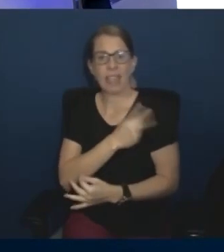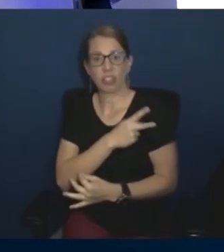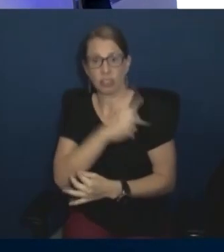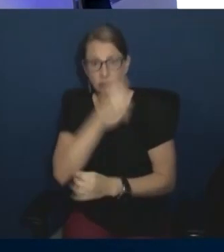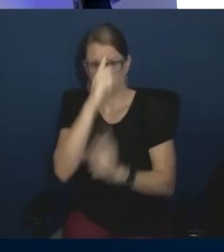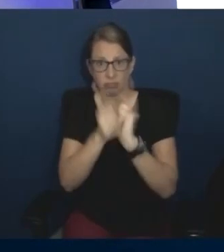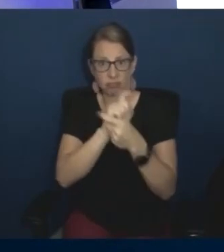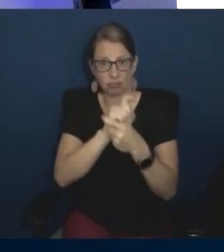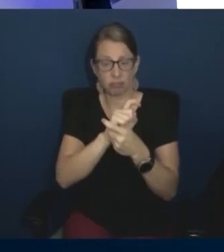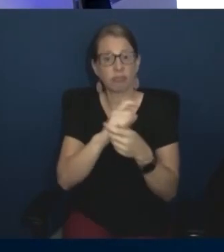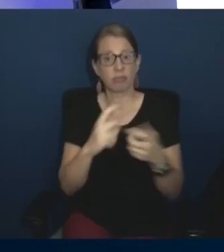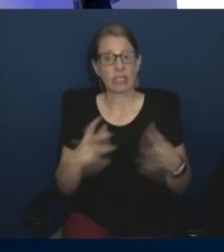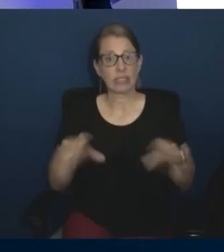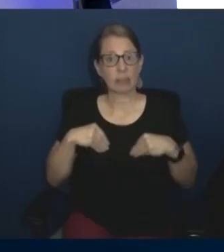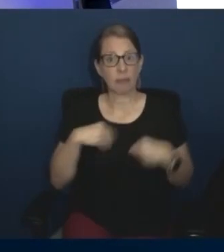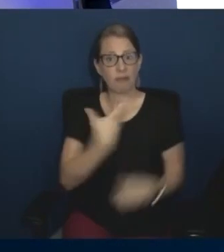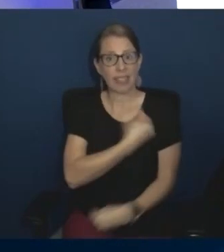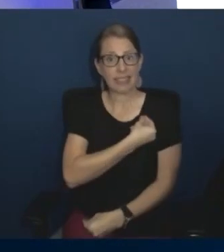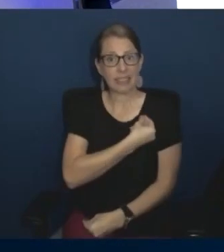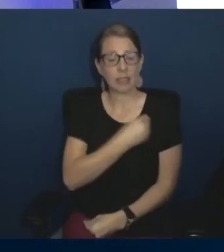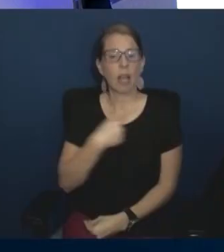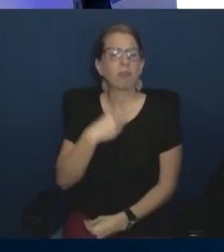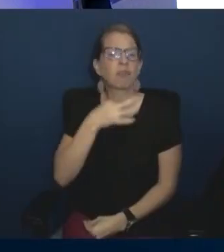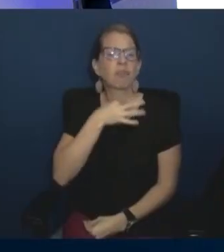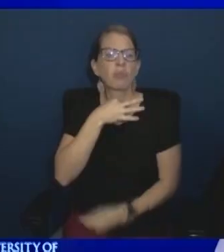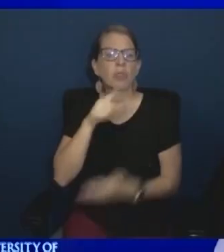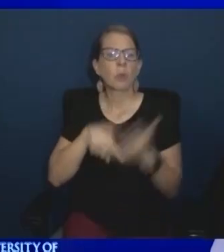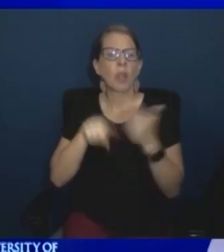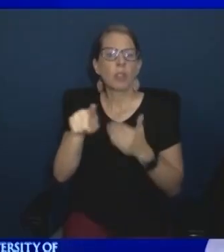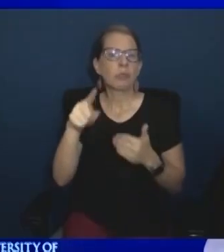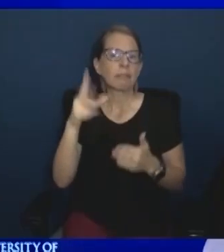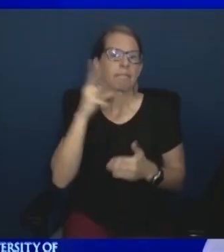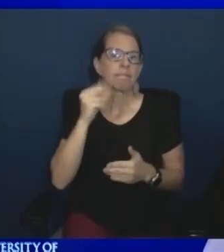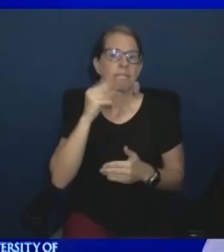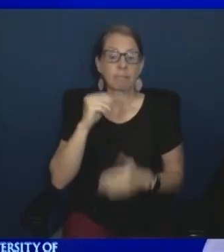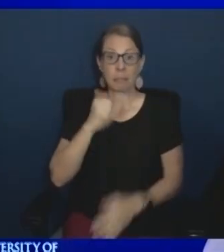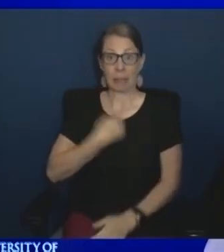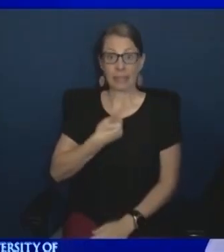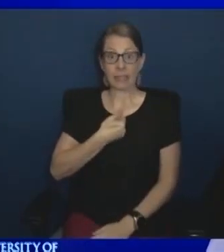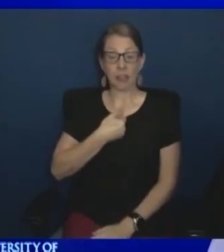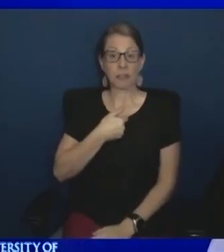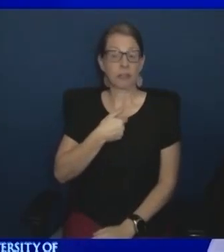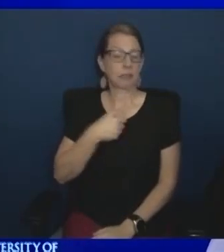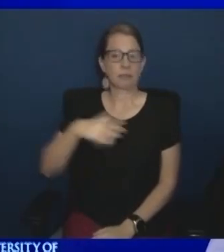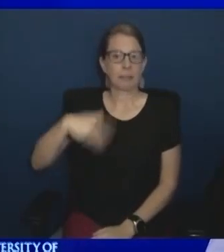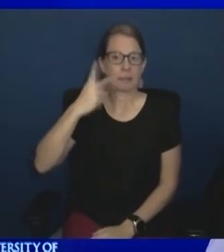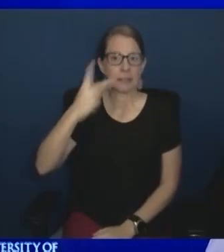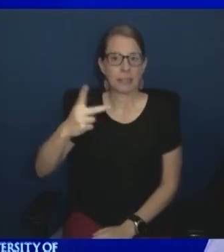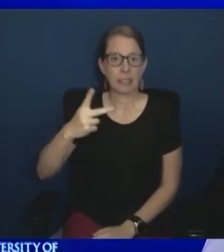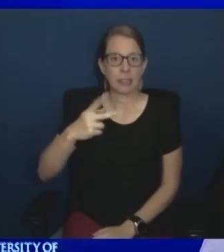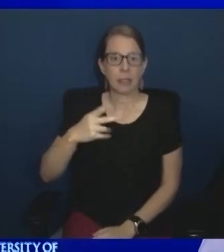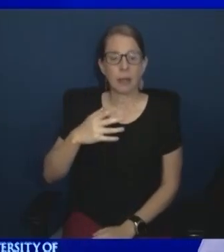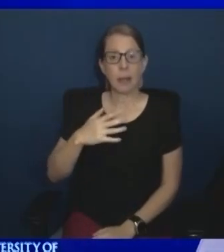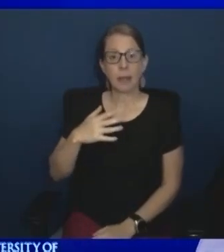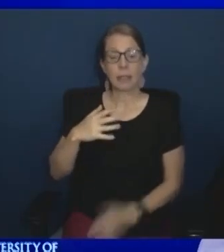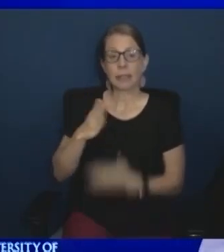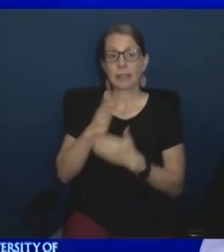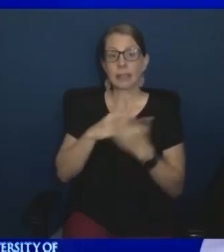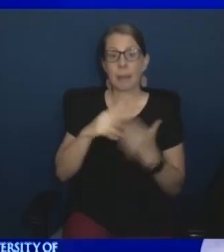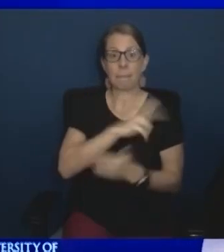experiencing. You know, I haven't personally seen that. I still have some people in my infectious disease clinic that I see